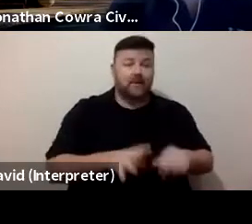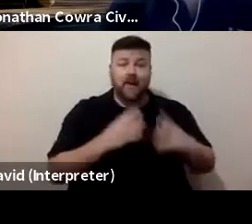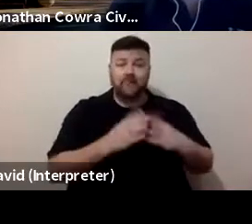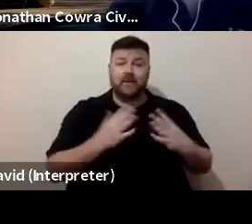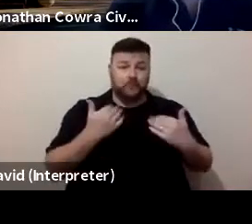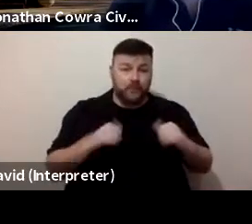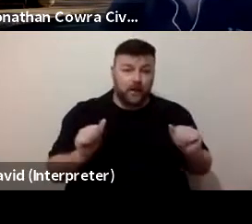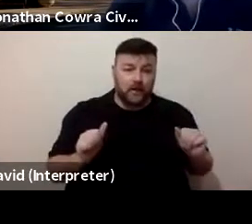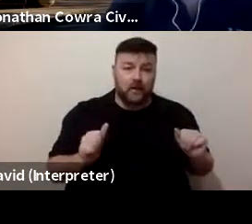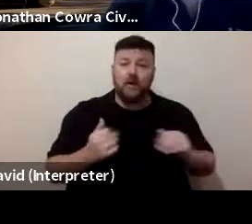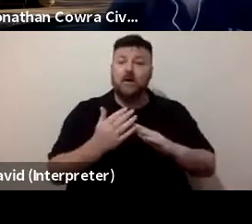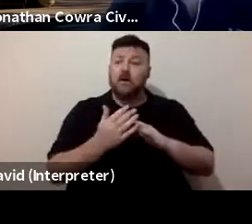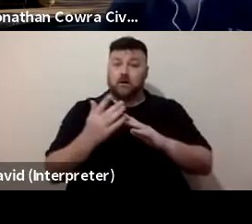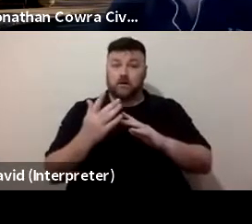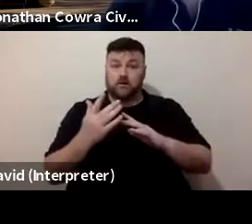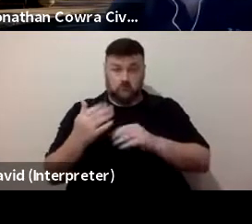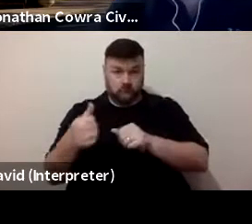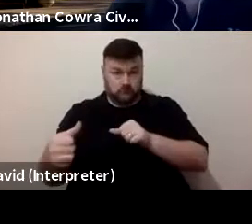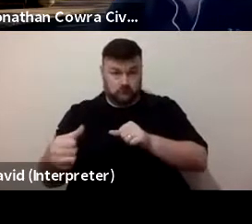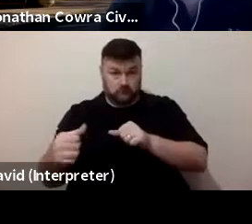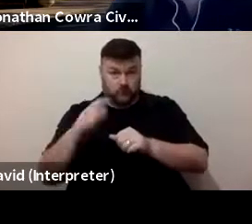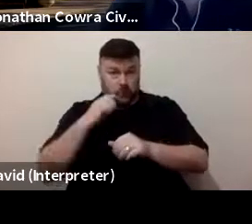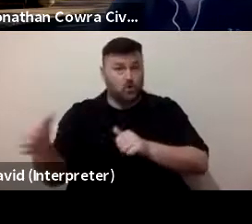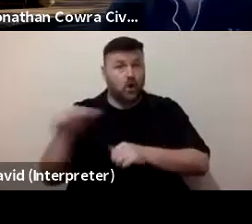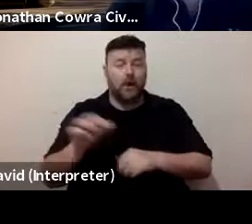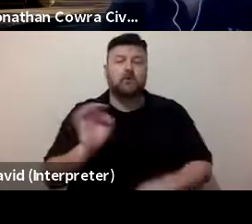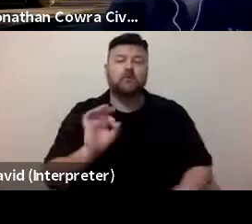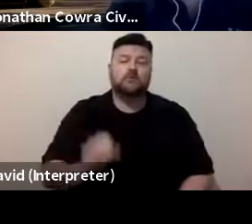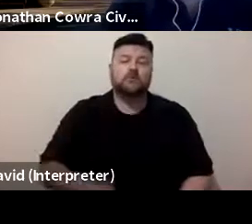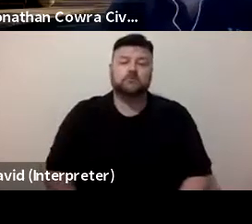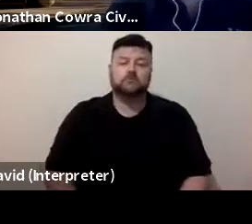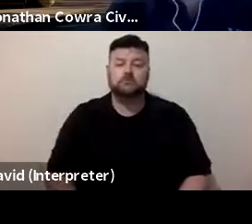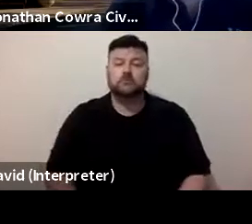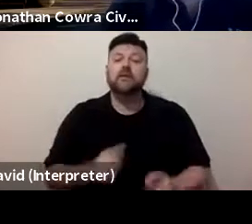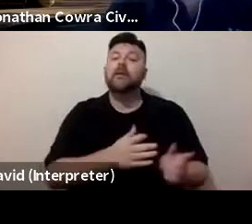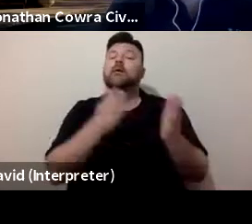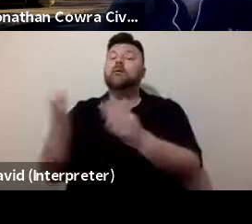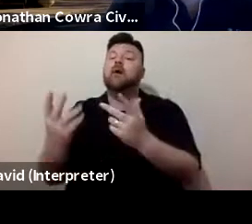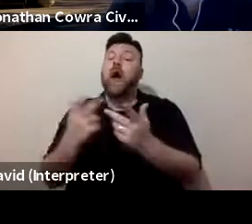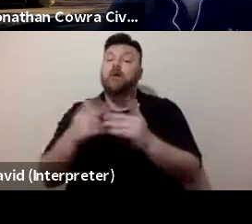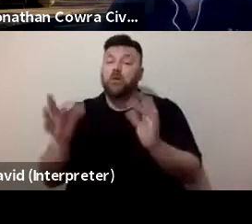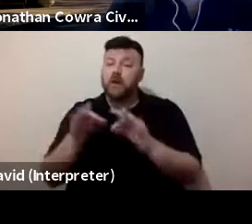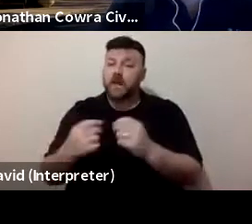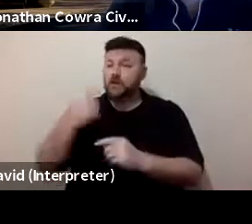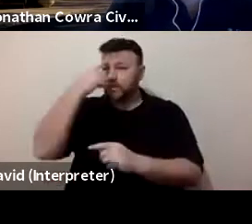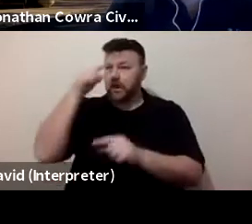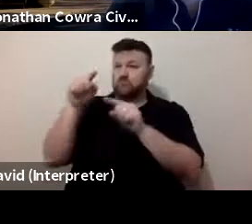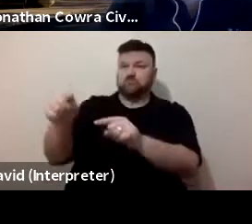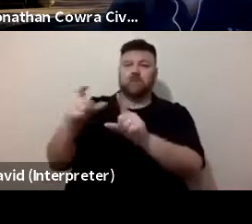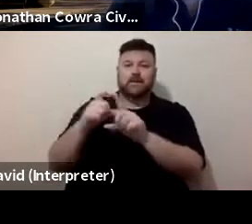those who are grabbing this opportunity, you know, this moment right now, and turning it into a big opportunity and trying to turn it